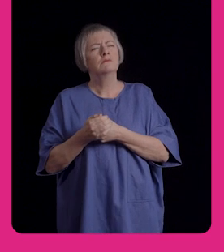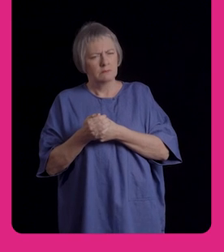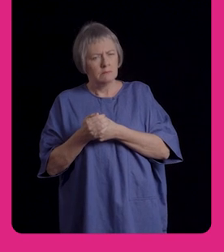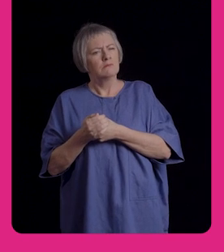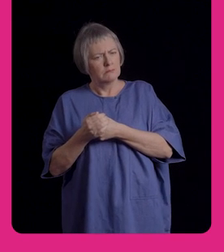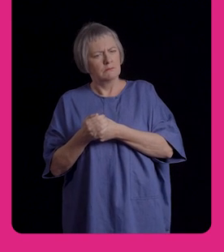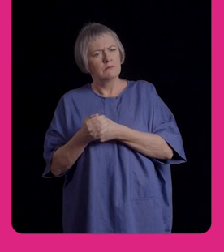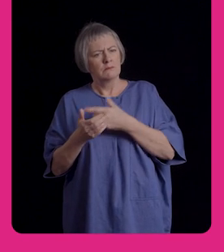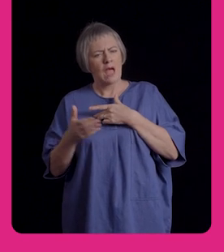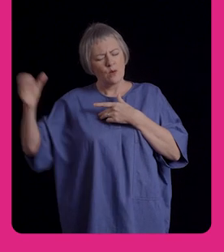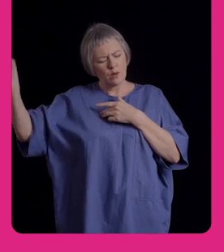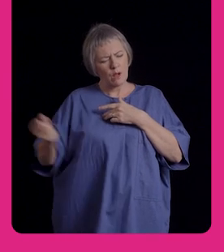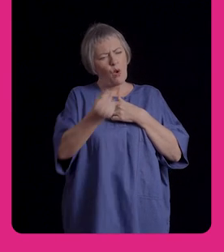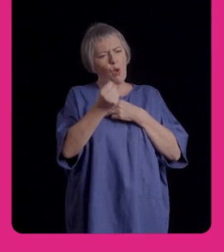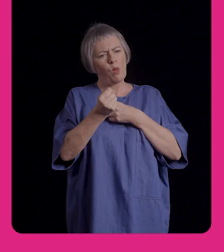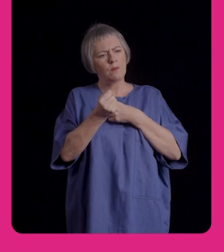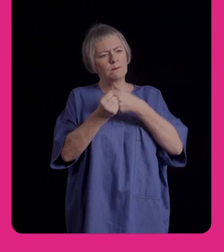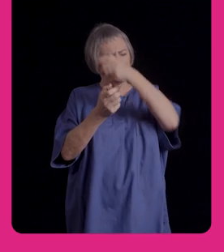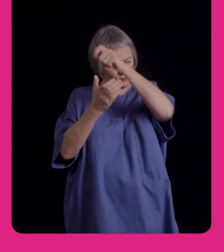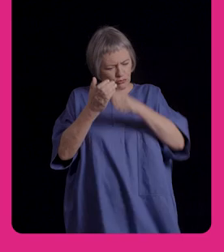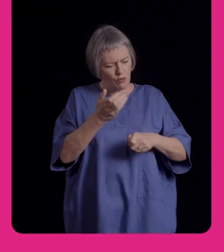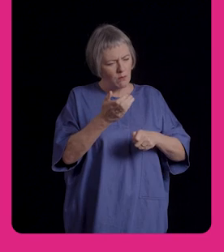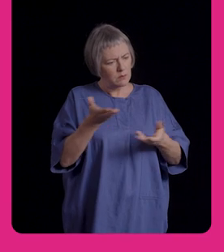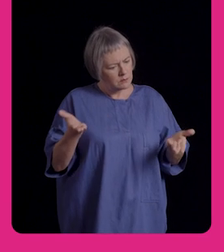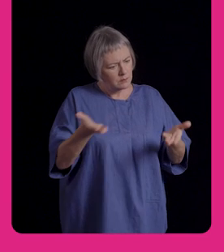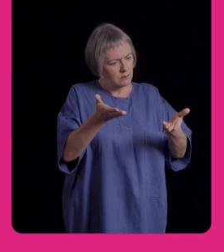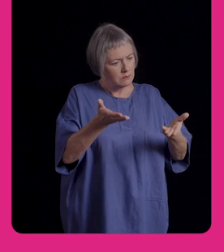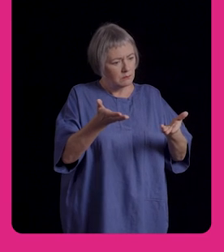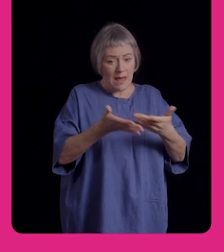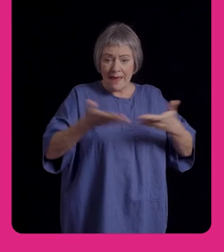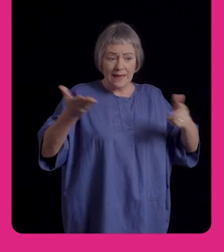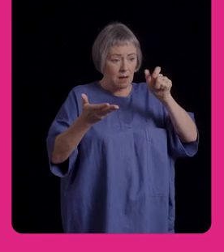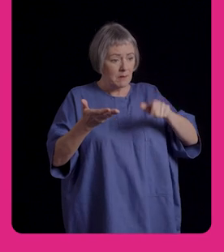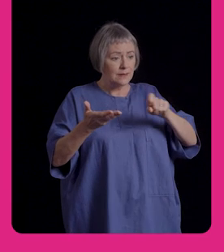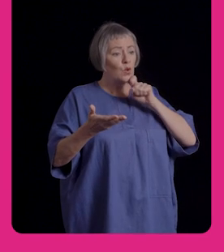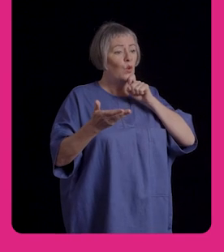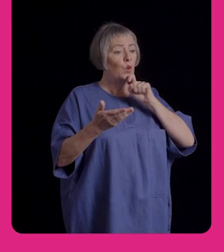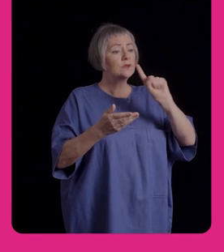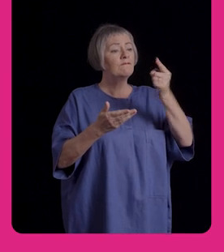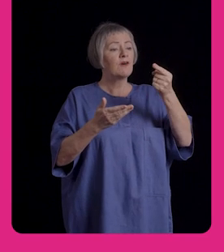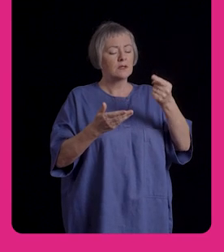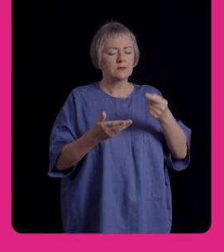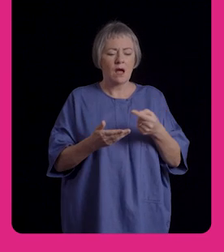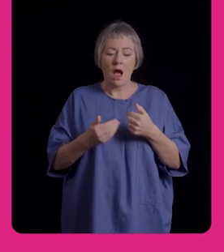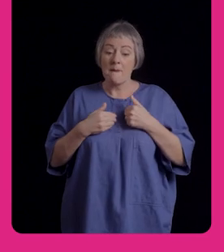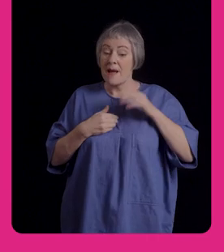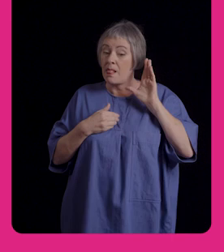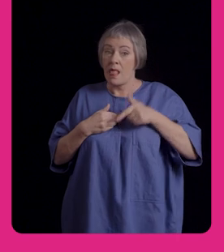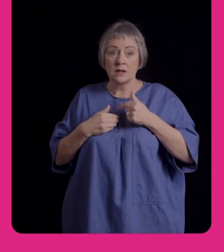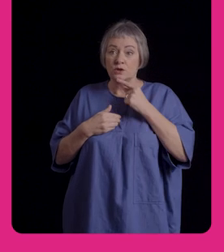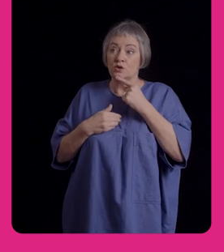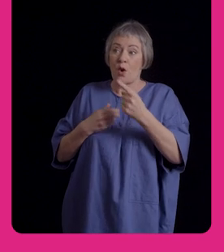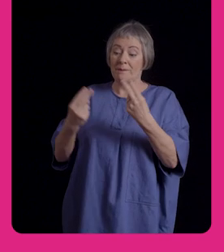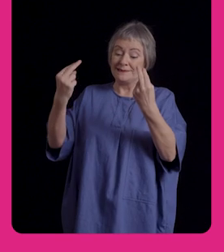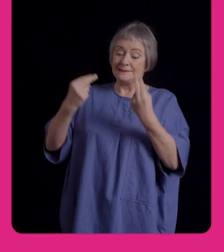very chivalrously hold the rope and, you know, motion for anyone who wants to go up first to do so. Well, my luck is not